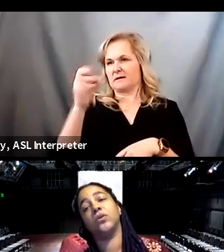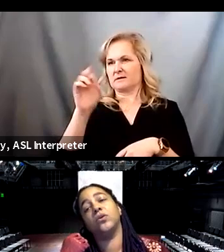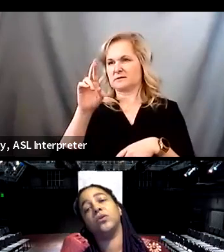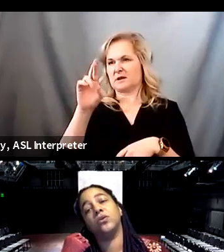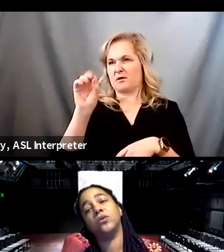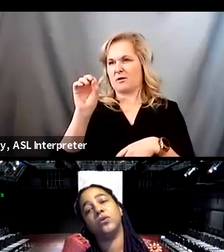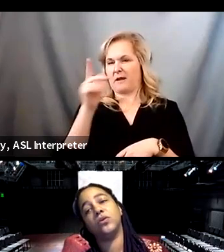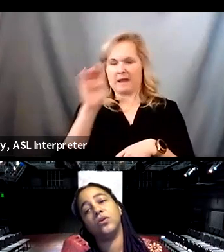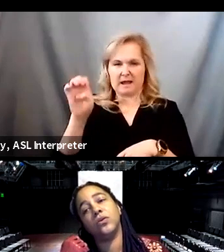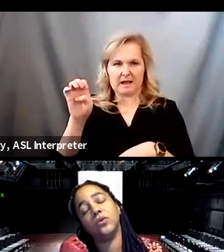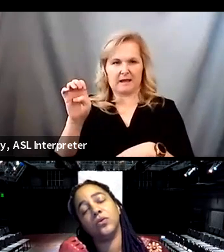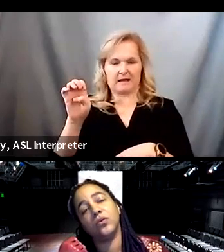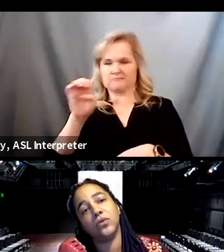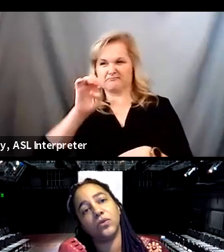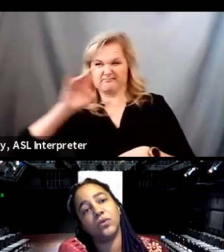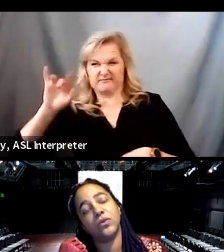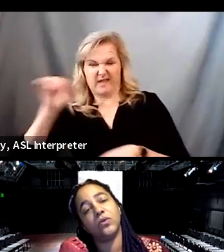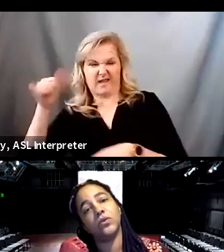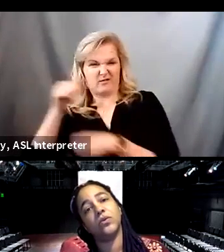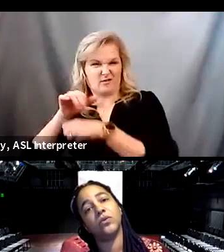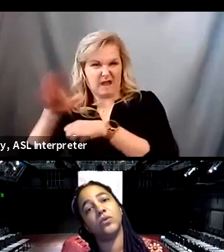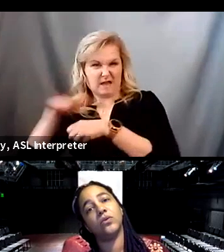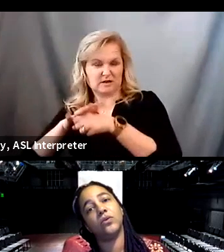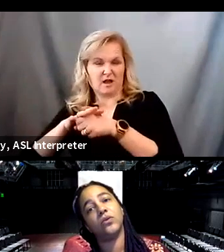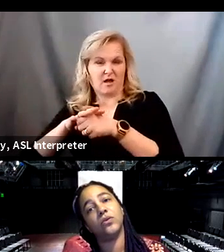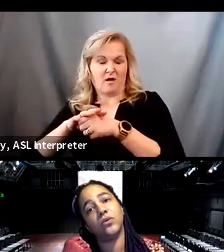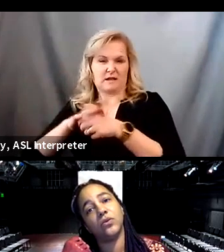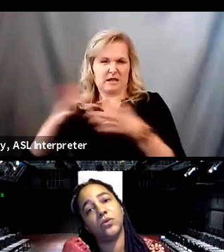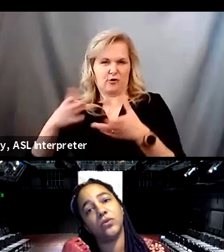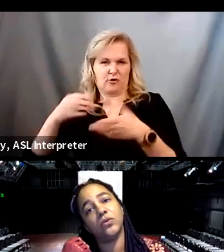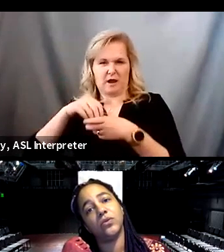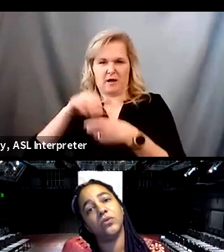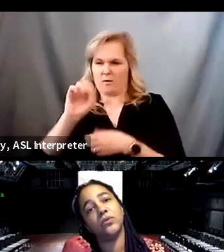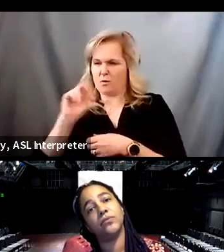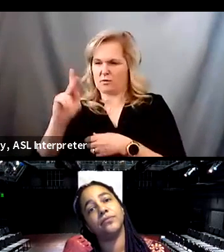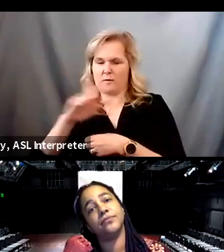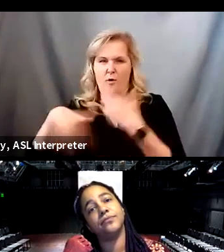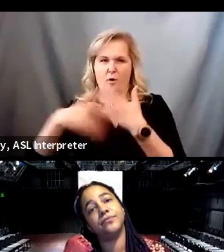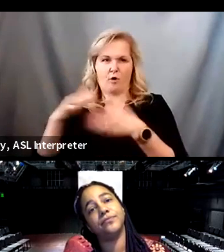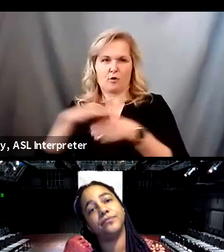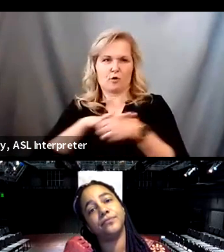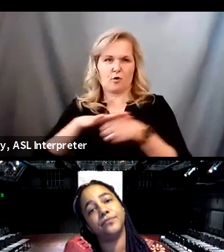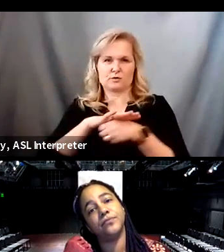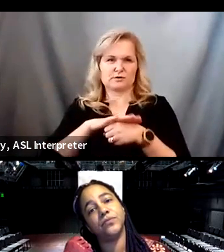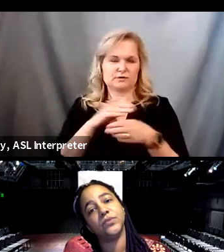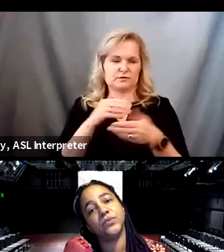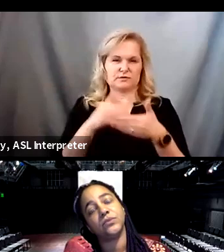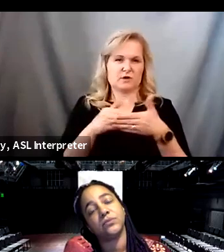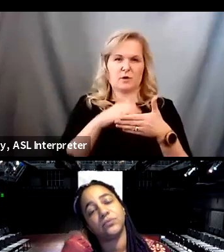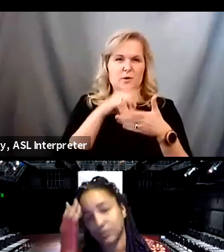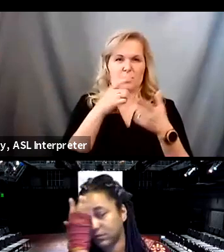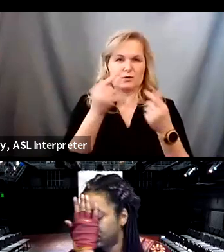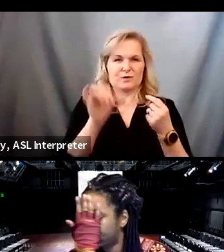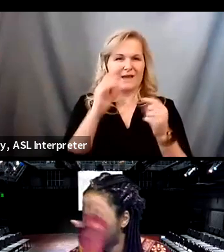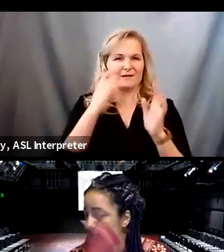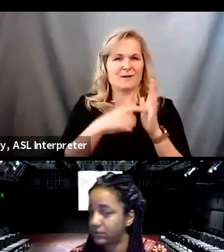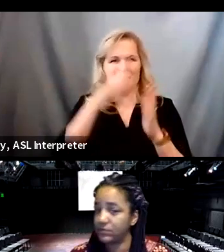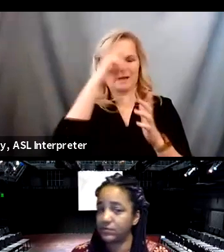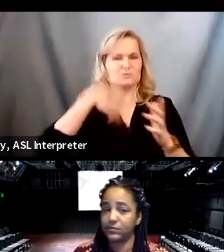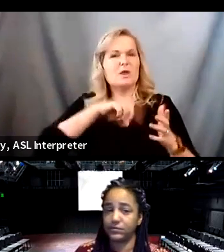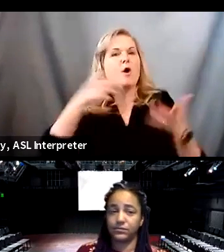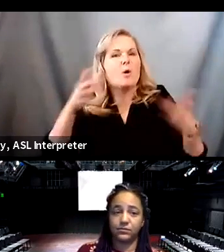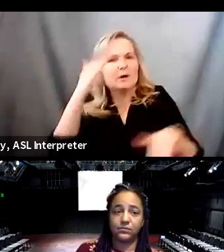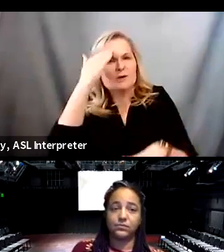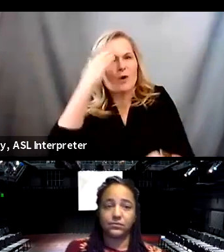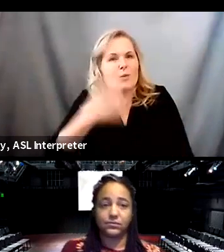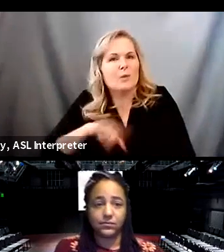close here in Oklahoma. We don't do that acknowledgement because again, we know where we are and that is within